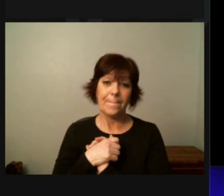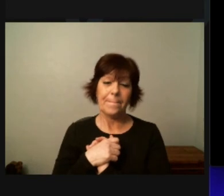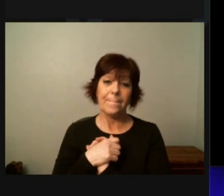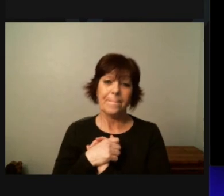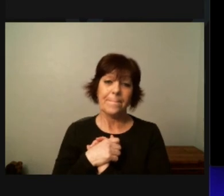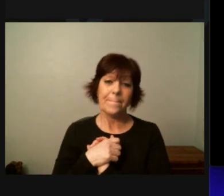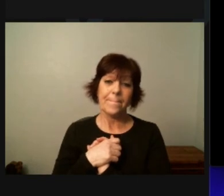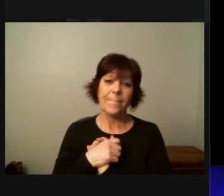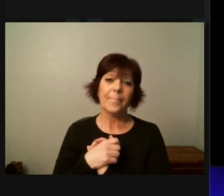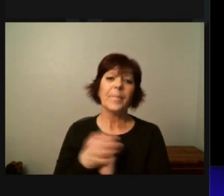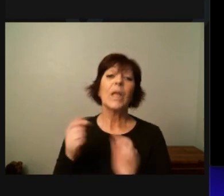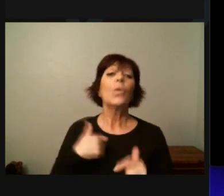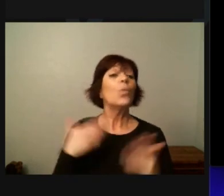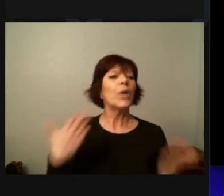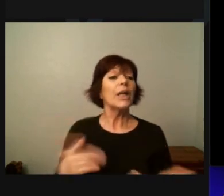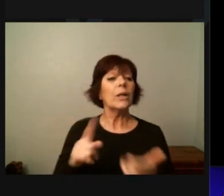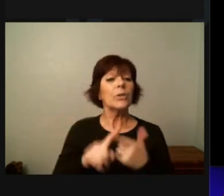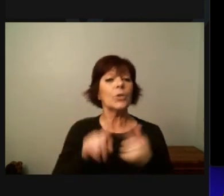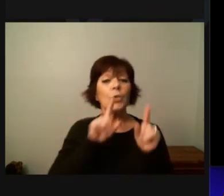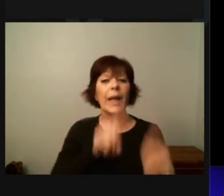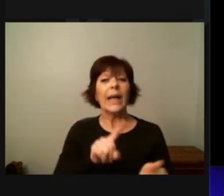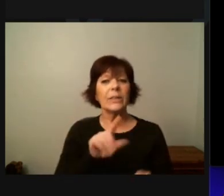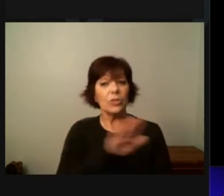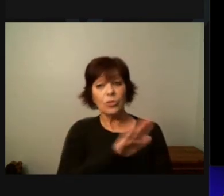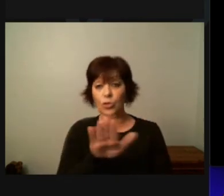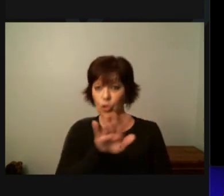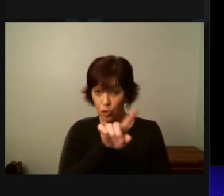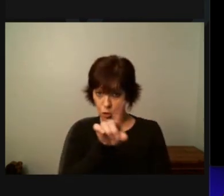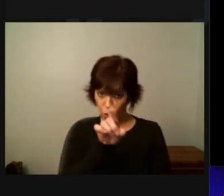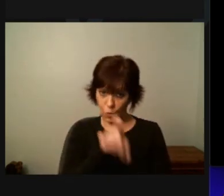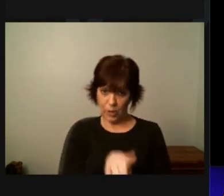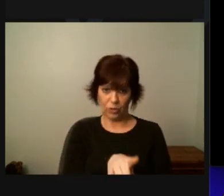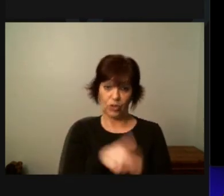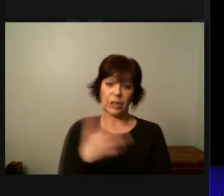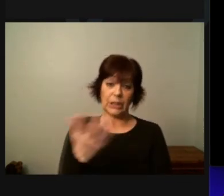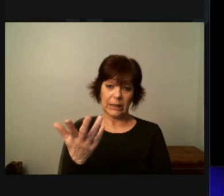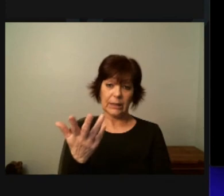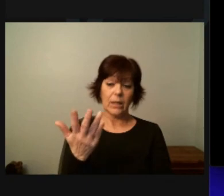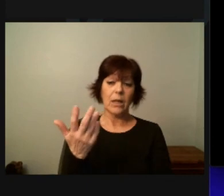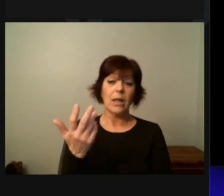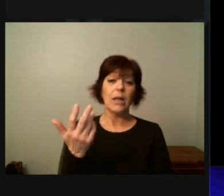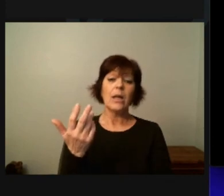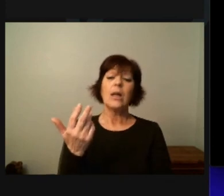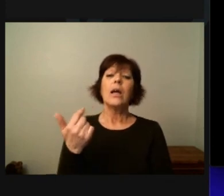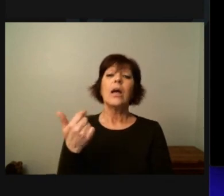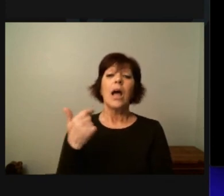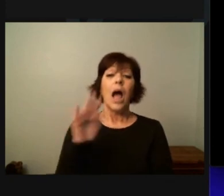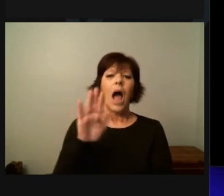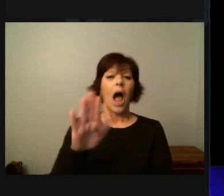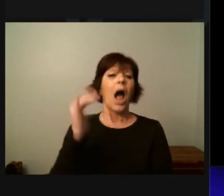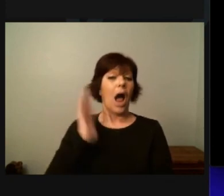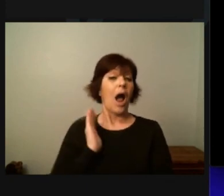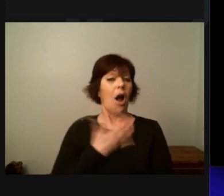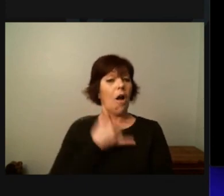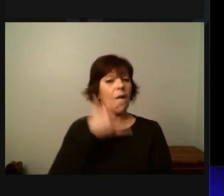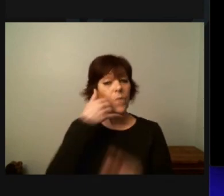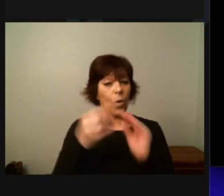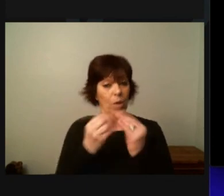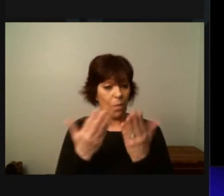So we're here to answer any questions. We have our number up there.